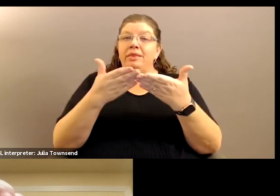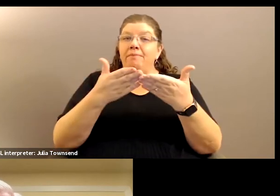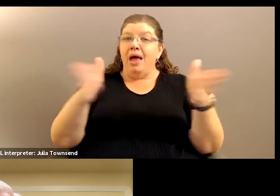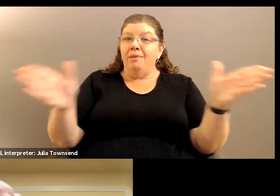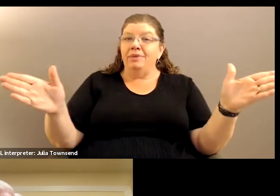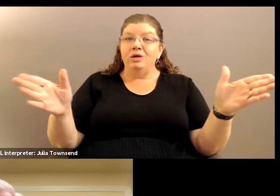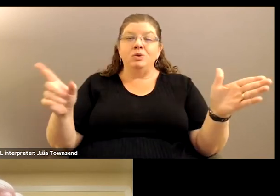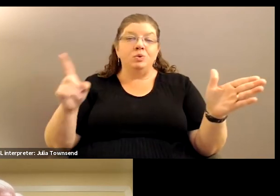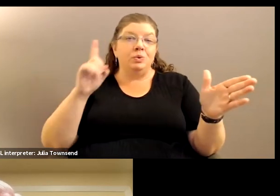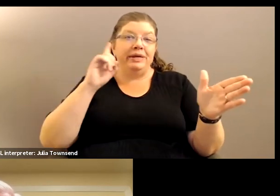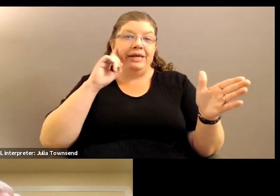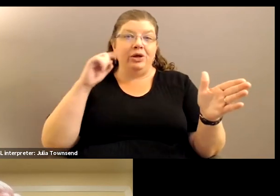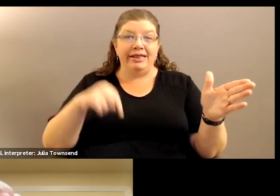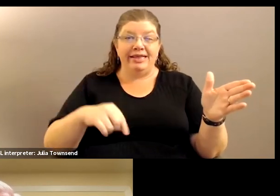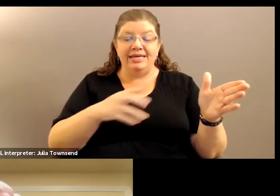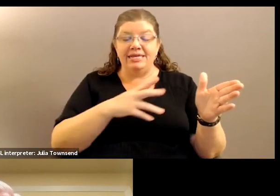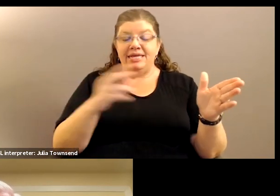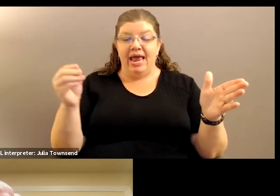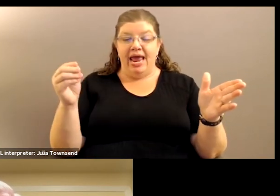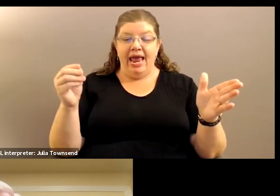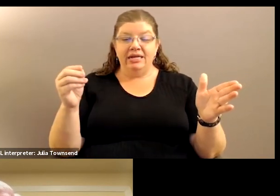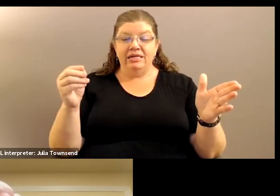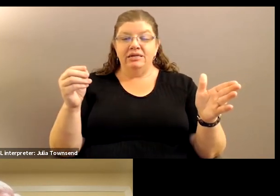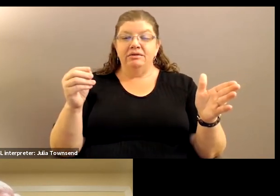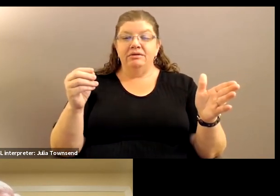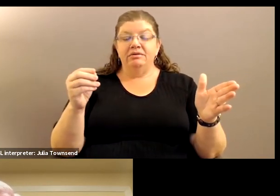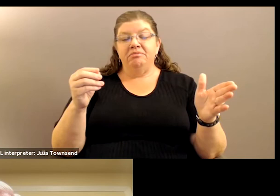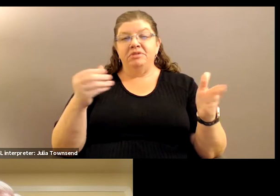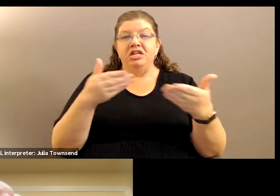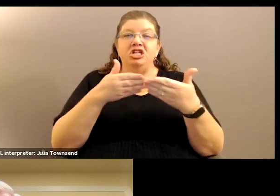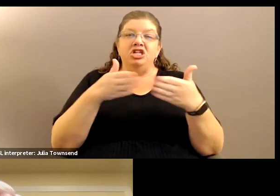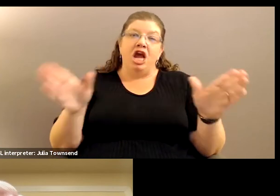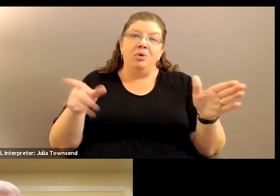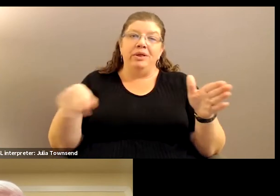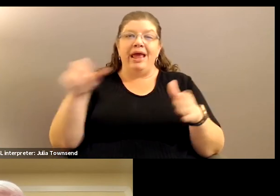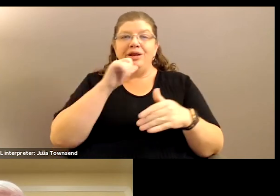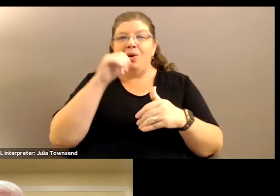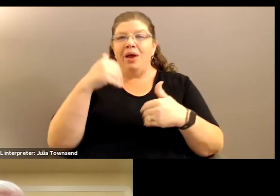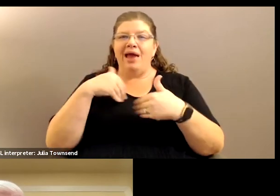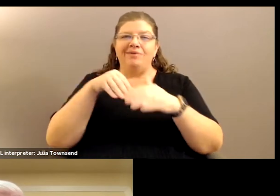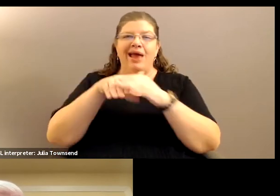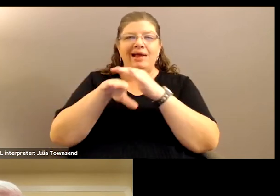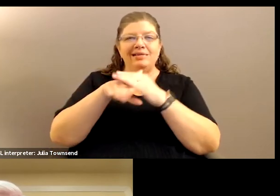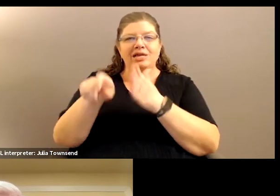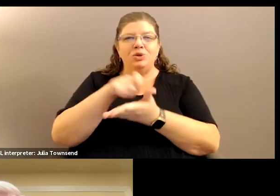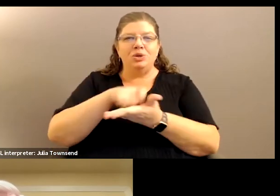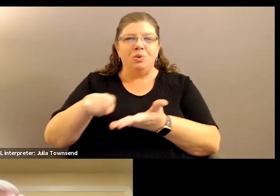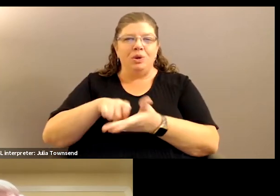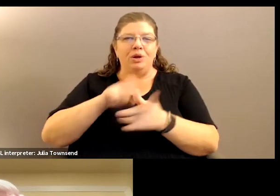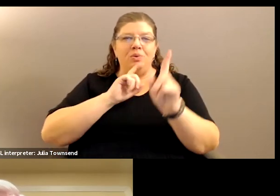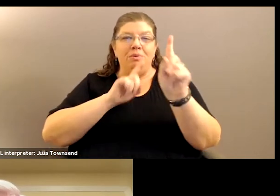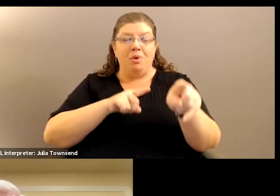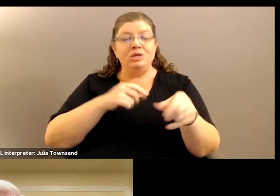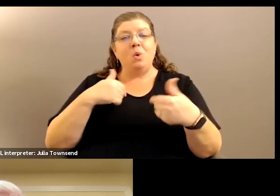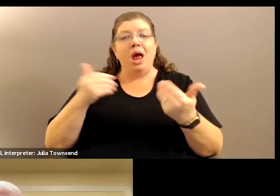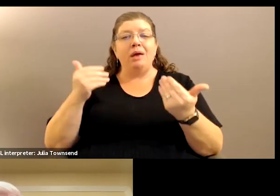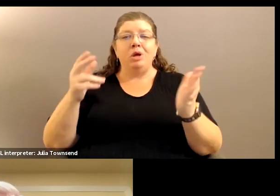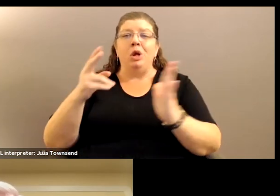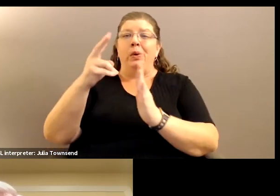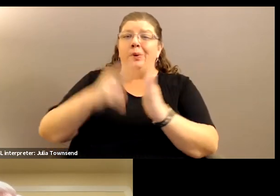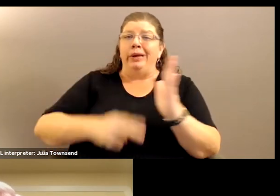to hear this and uh they would generally not have access to a written report so i am going to read it i